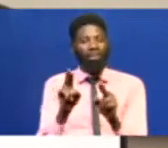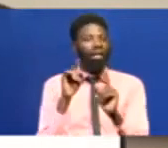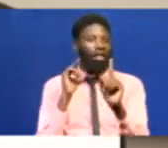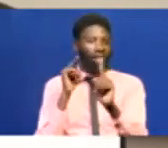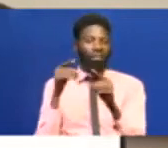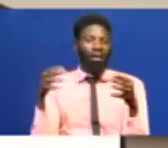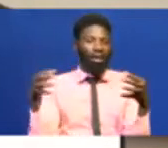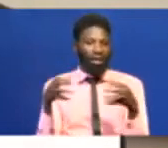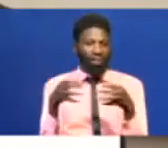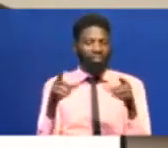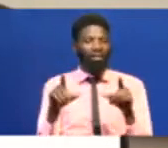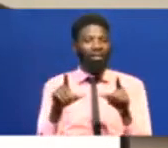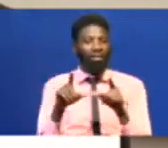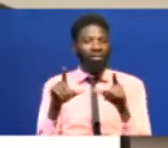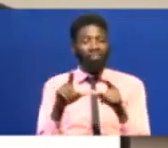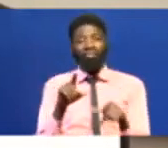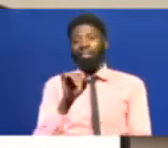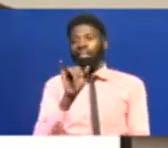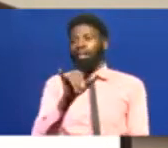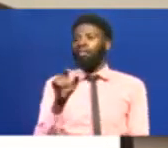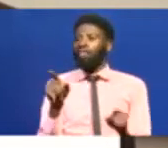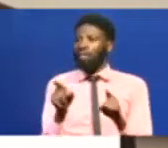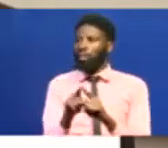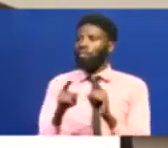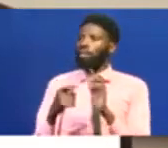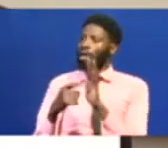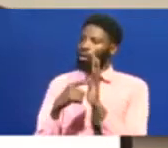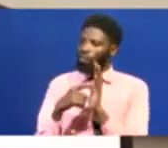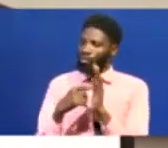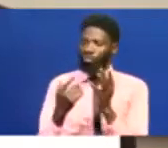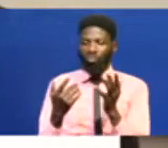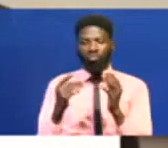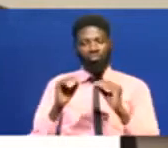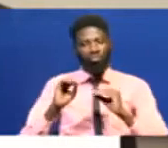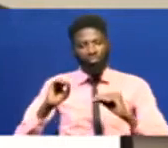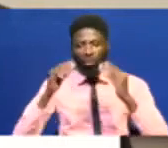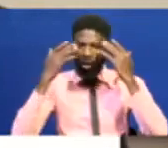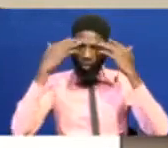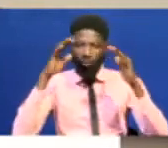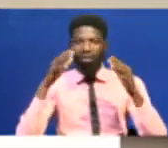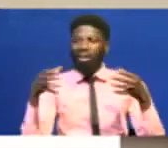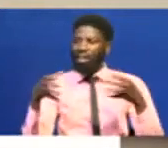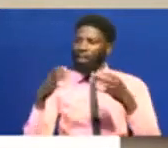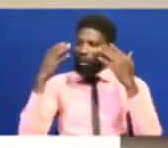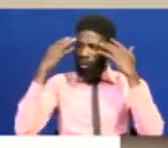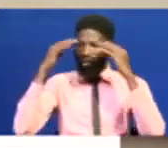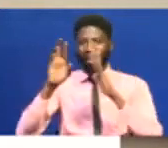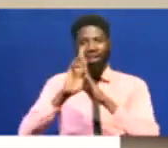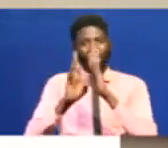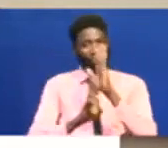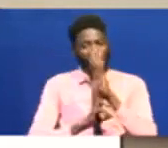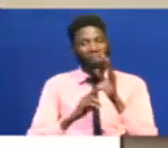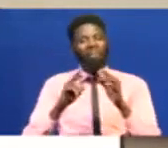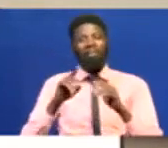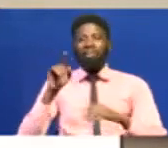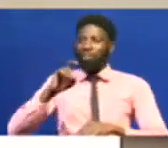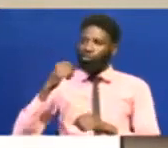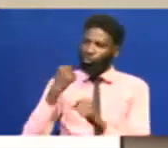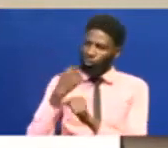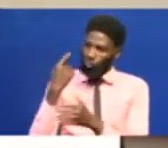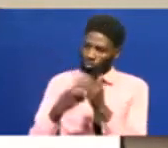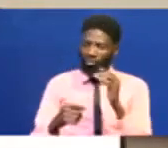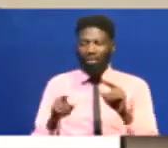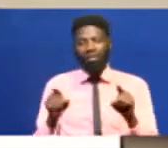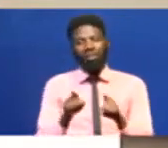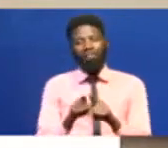licensing. And this is requires sensitization. The clubs are aware of the regulations that they need to do, and